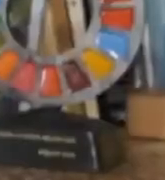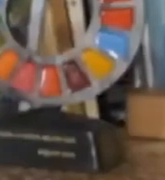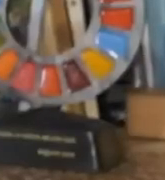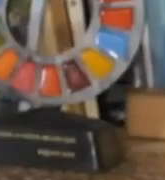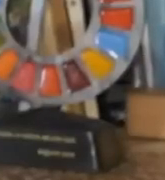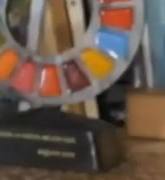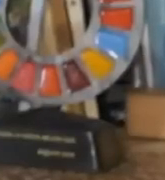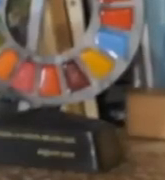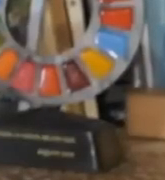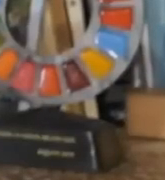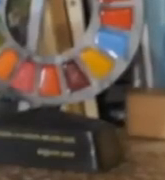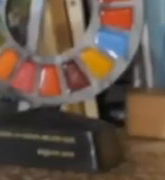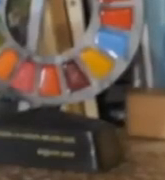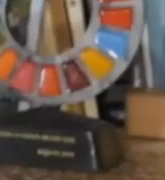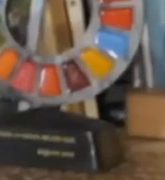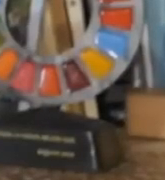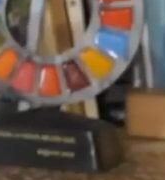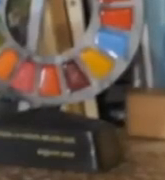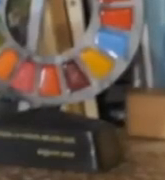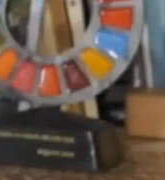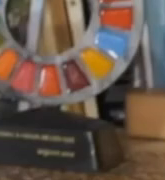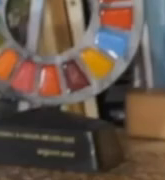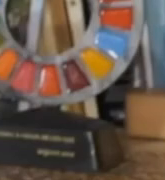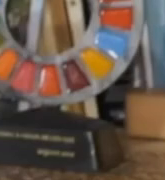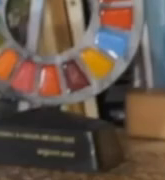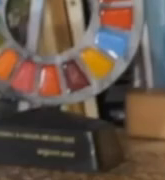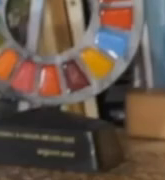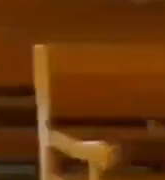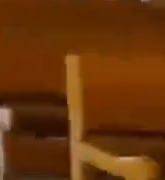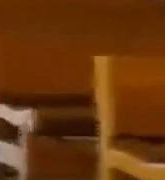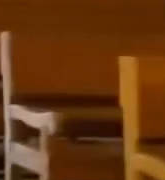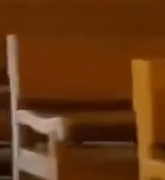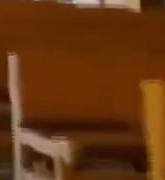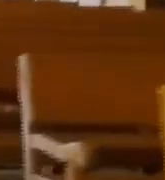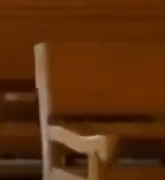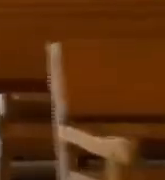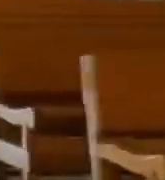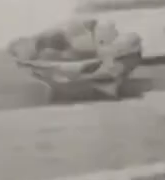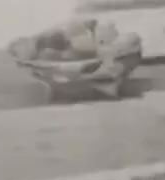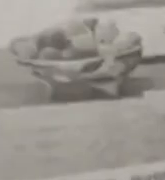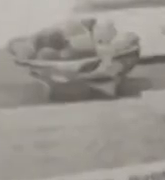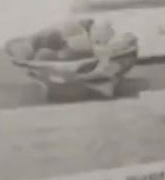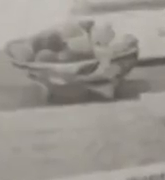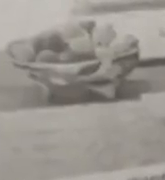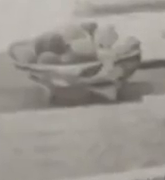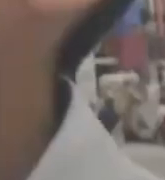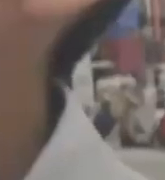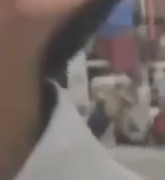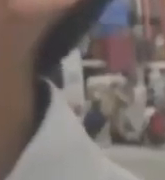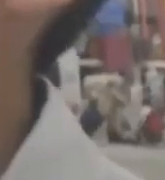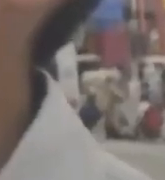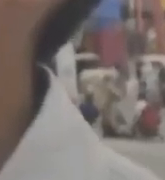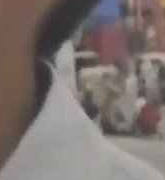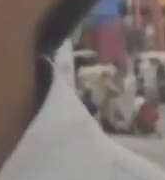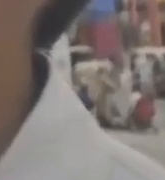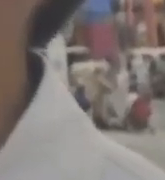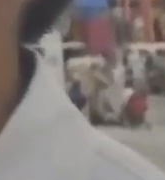people. It makes me, my job makes me happy to help, helping others.